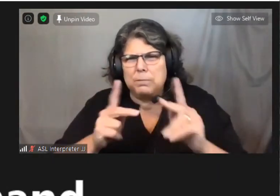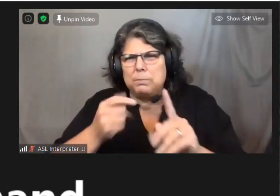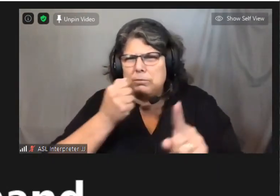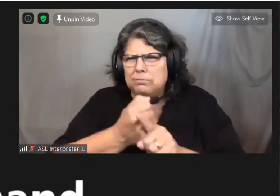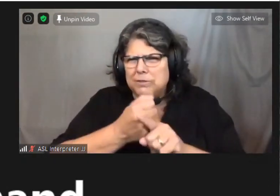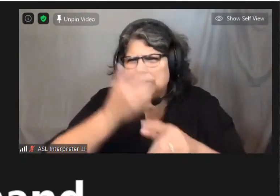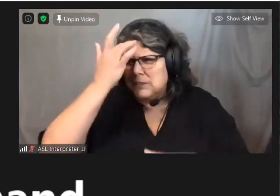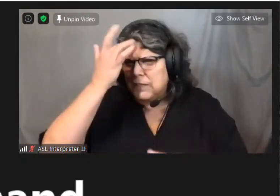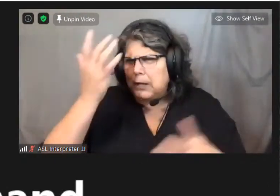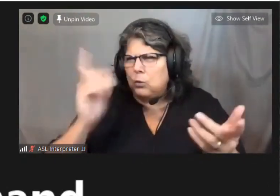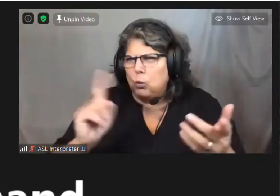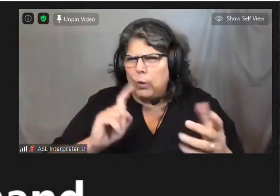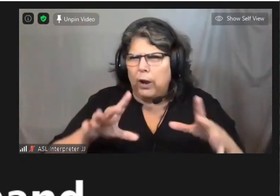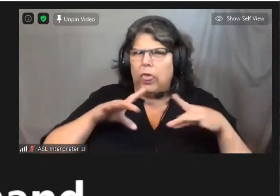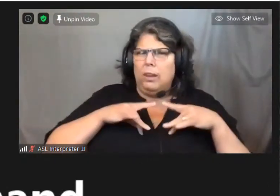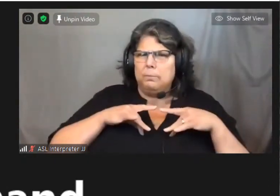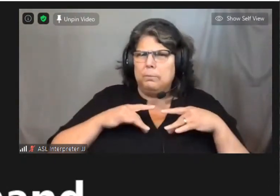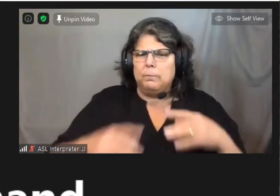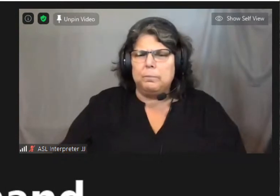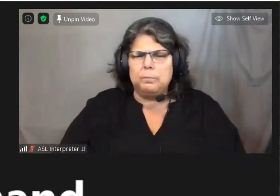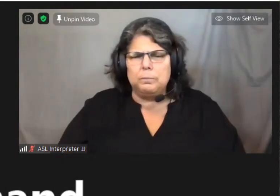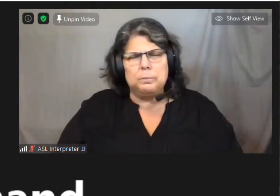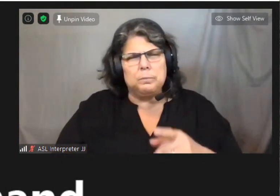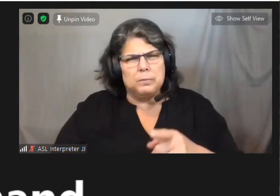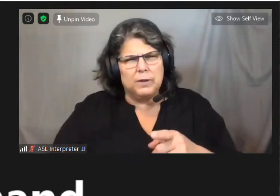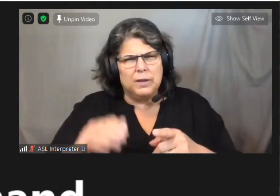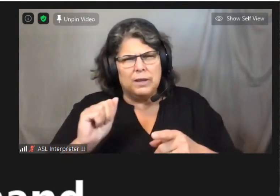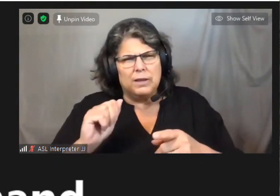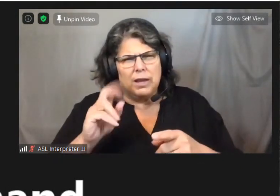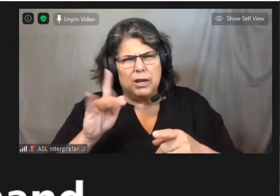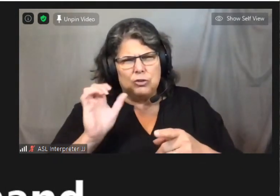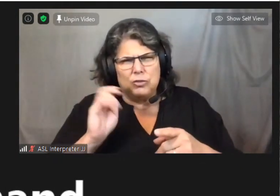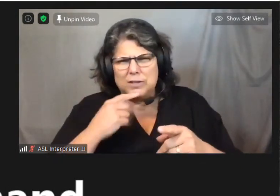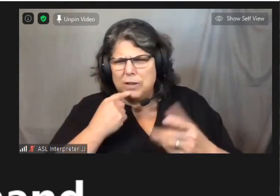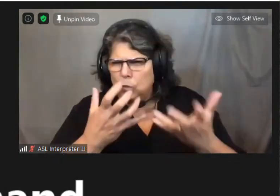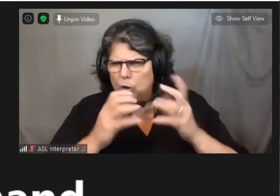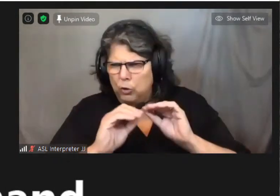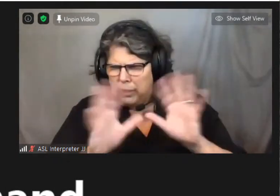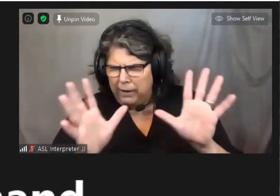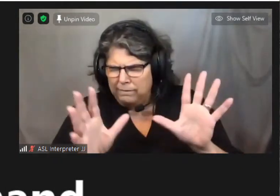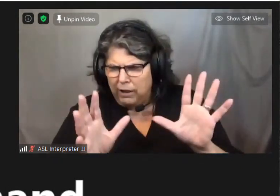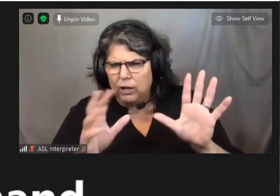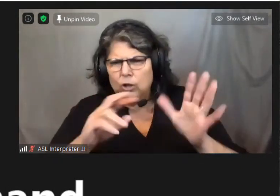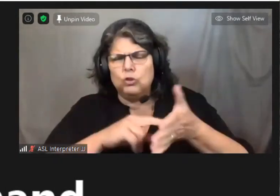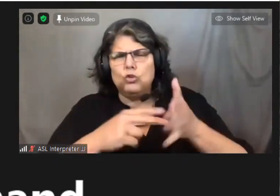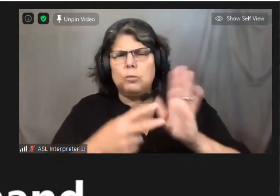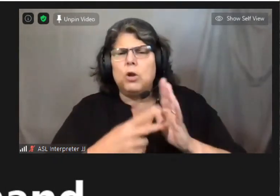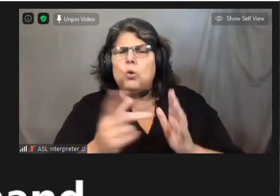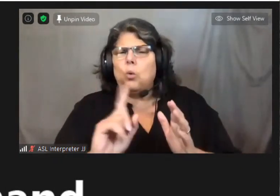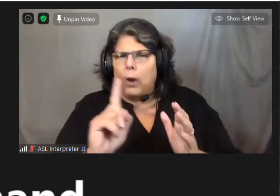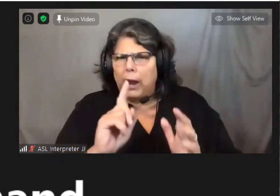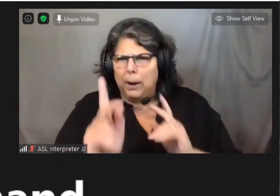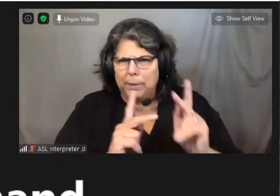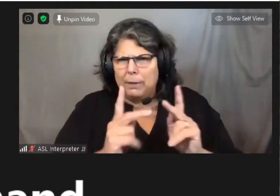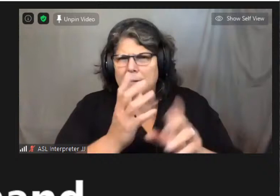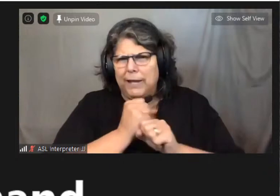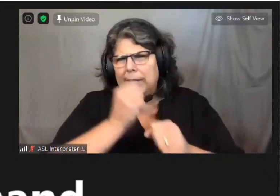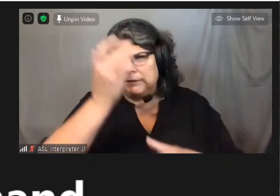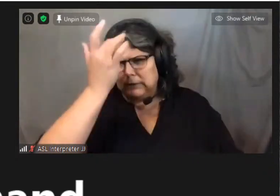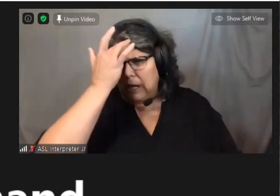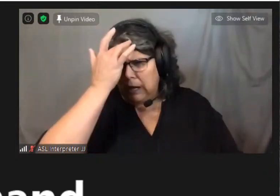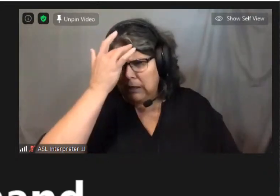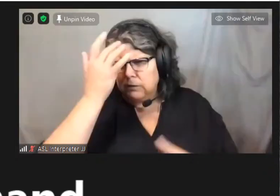Okay, so you just again to understand that clearly, you're clarifying these sources in that press release, in that